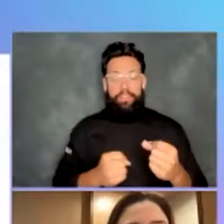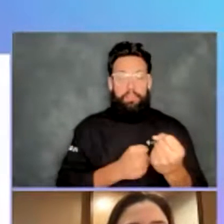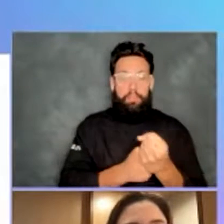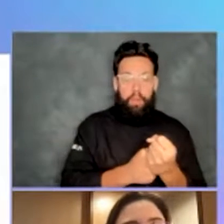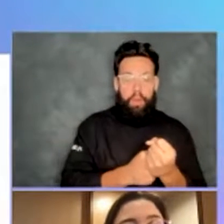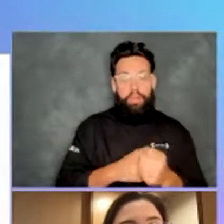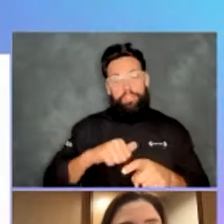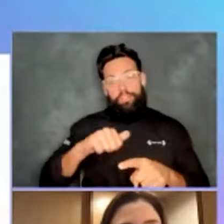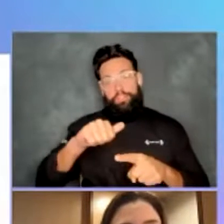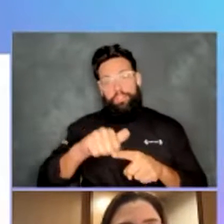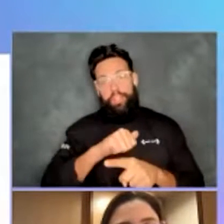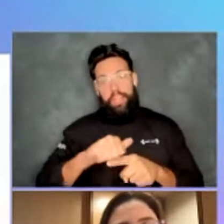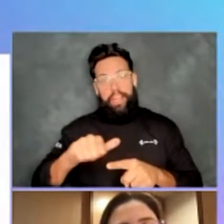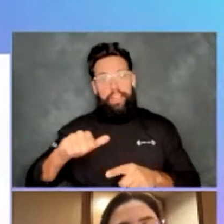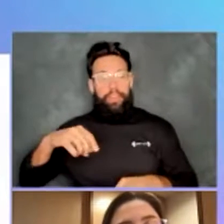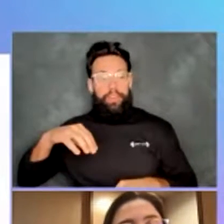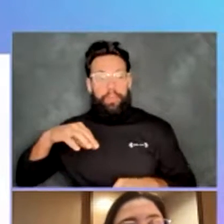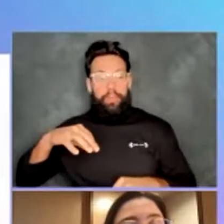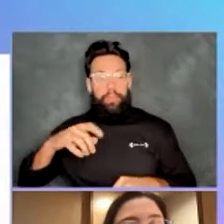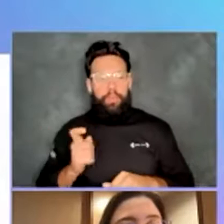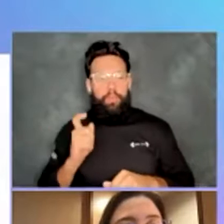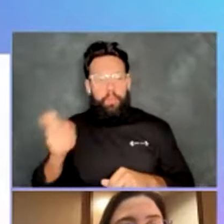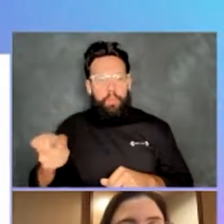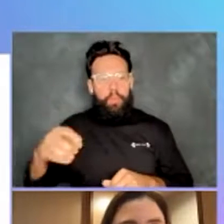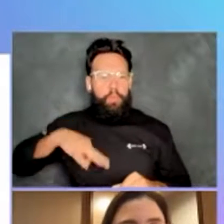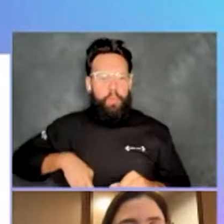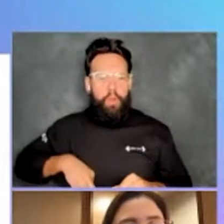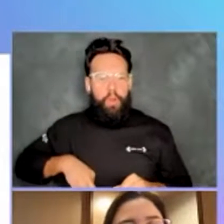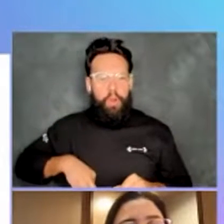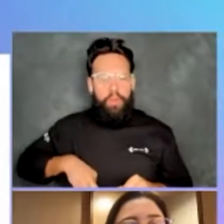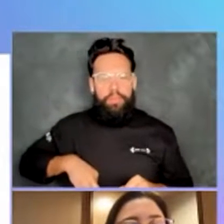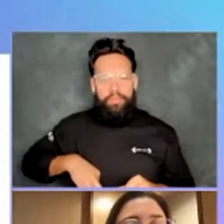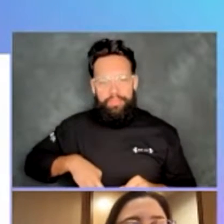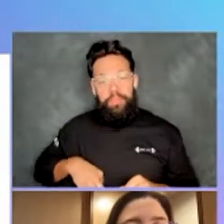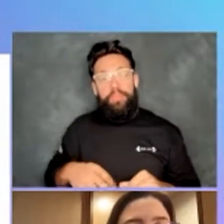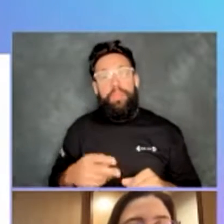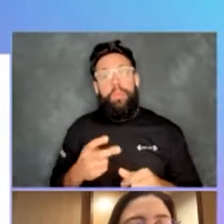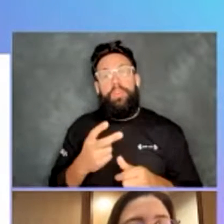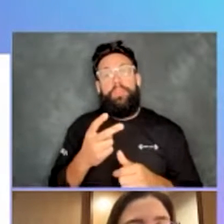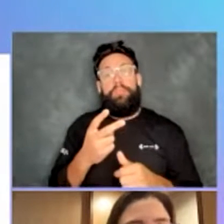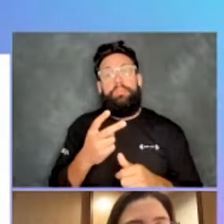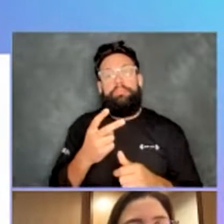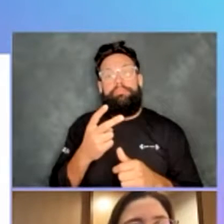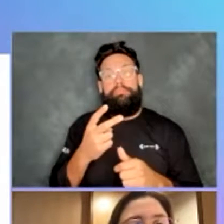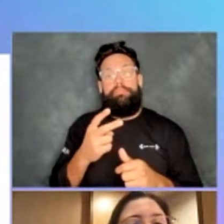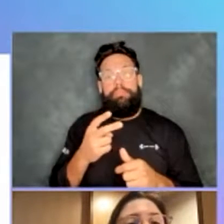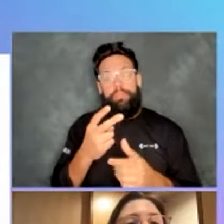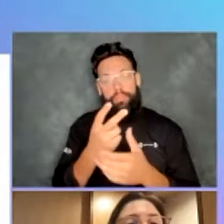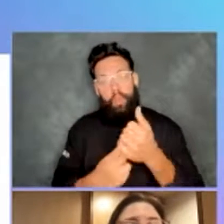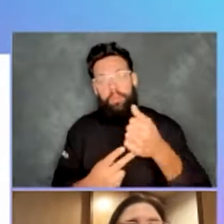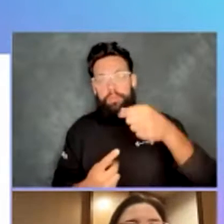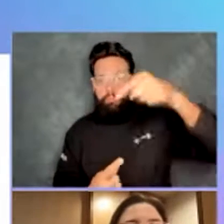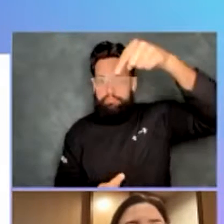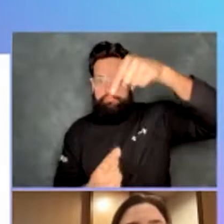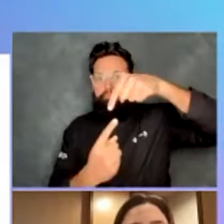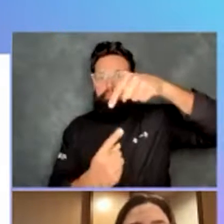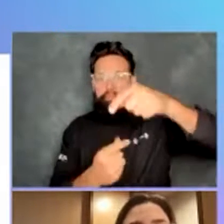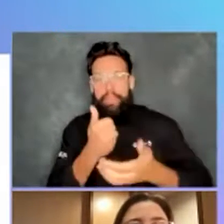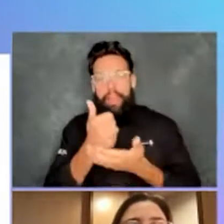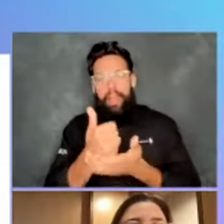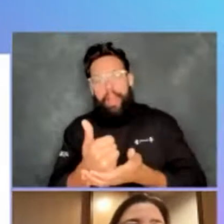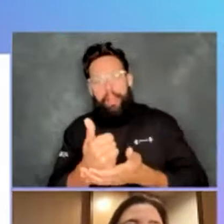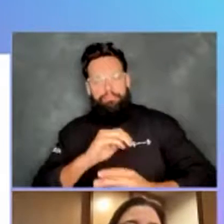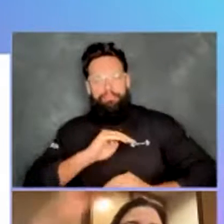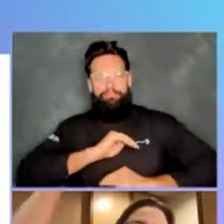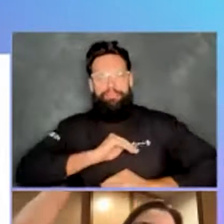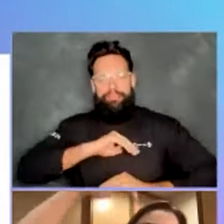they're examples of bottom-up strategies. And then between the two, you have the teams doing the work. So the teams doing the work